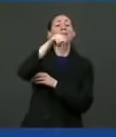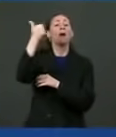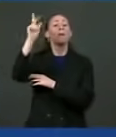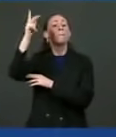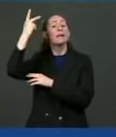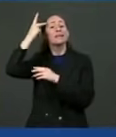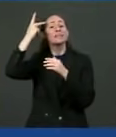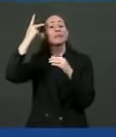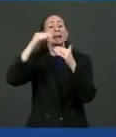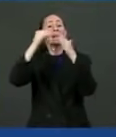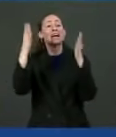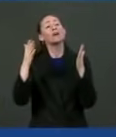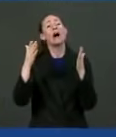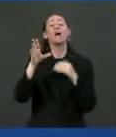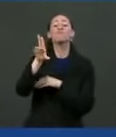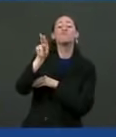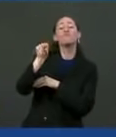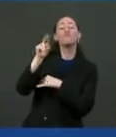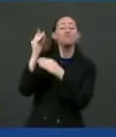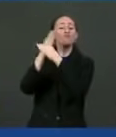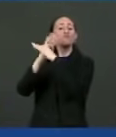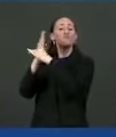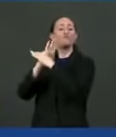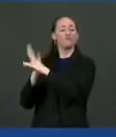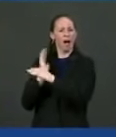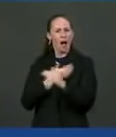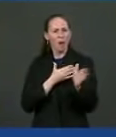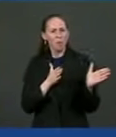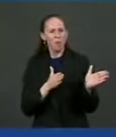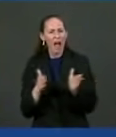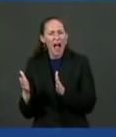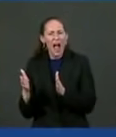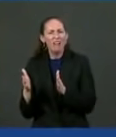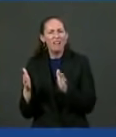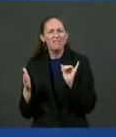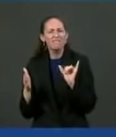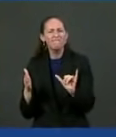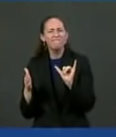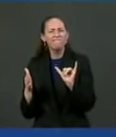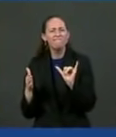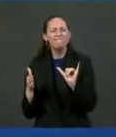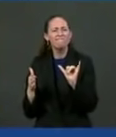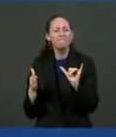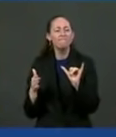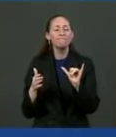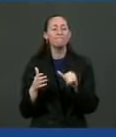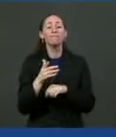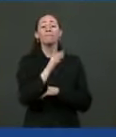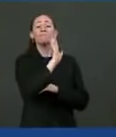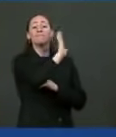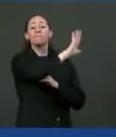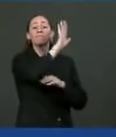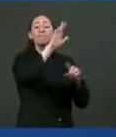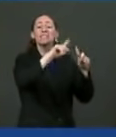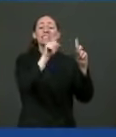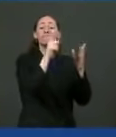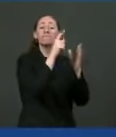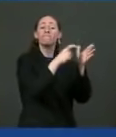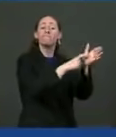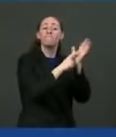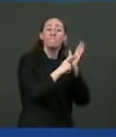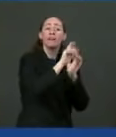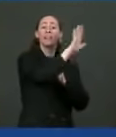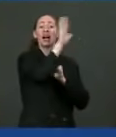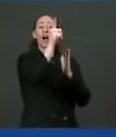pandemic politics, as I refer to, are making people sick, causing unvaccinated people to die.